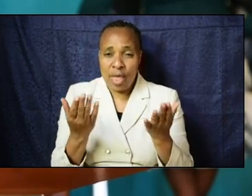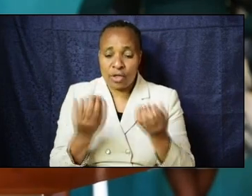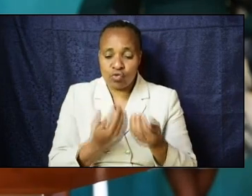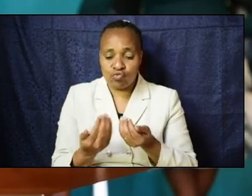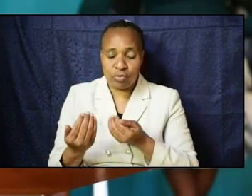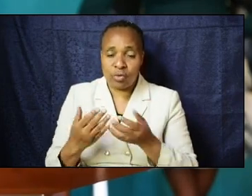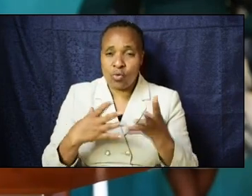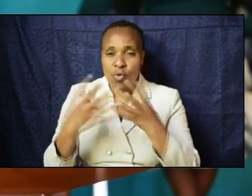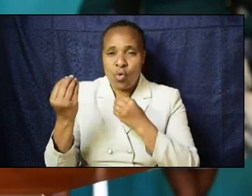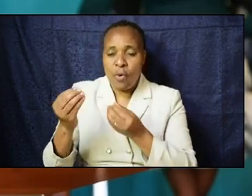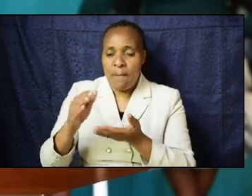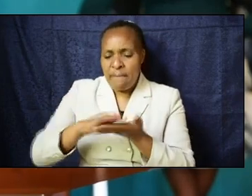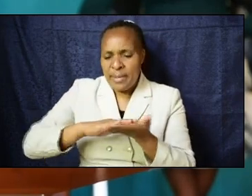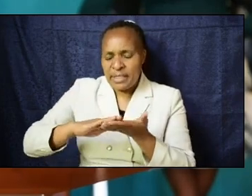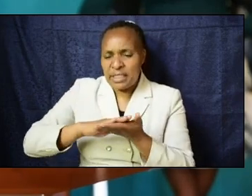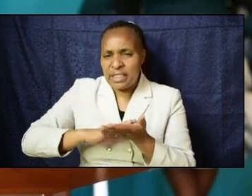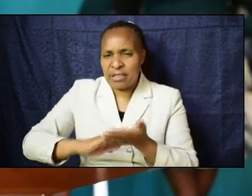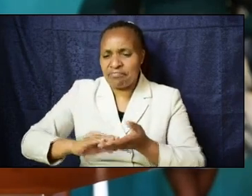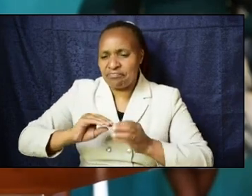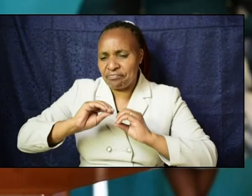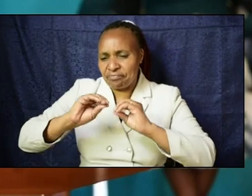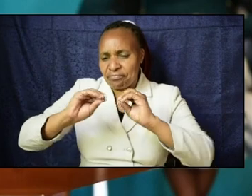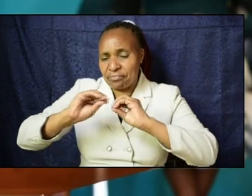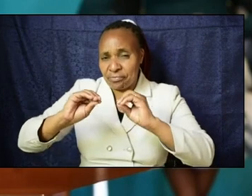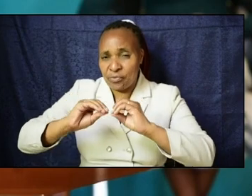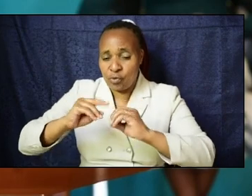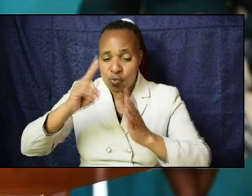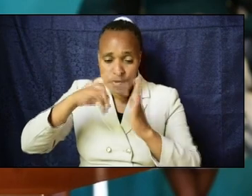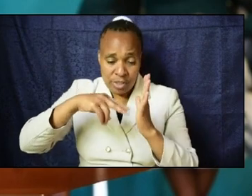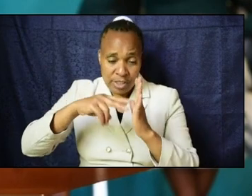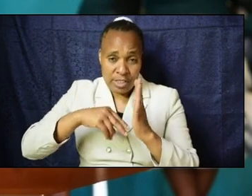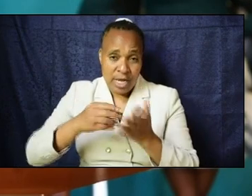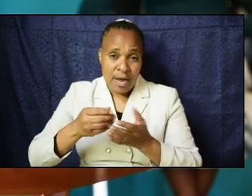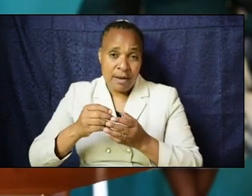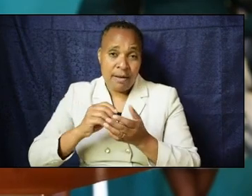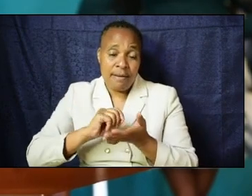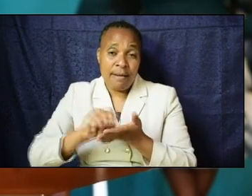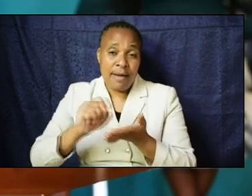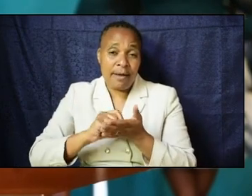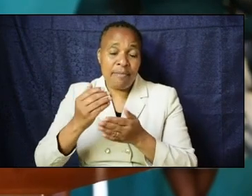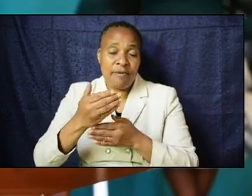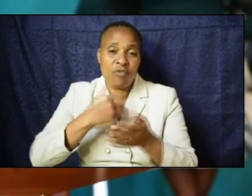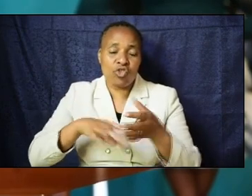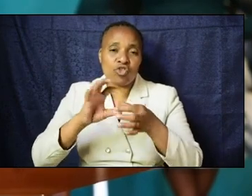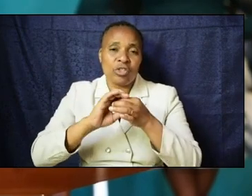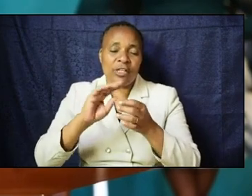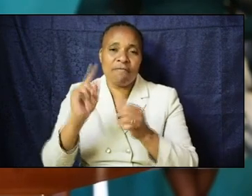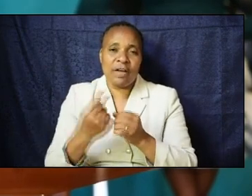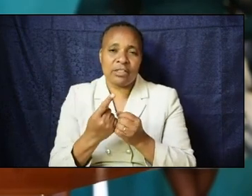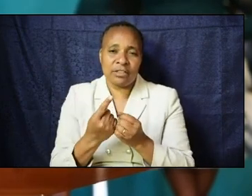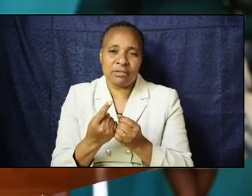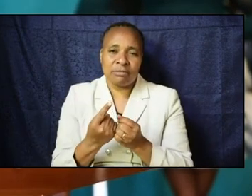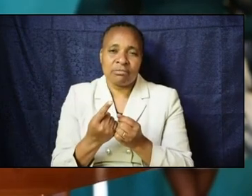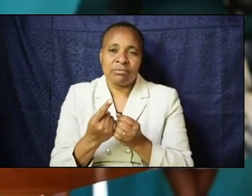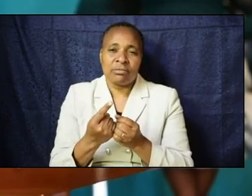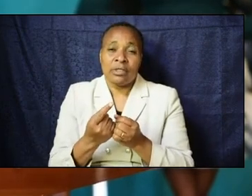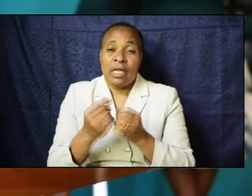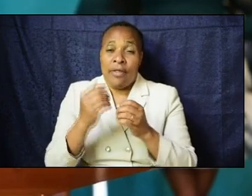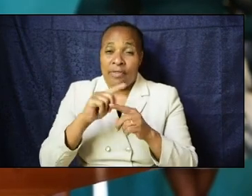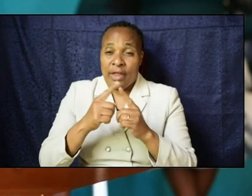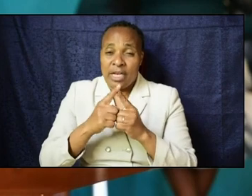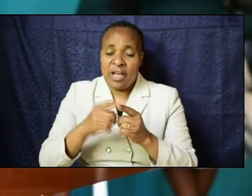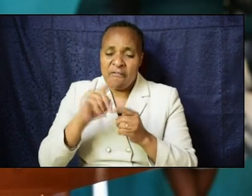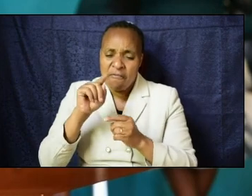they basically are taught to read and write before they can join first grade. When Daria went to zero grade, she